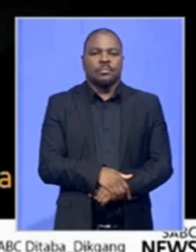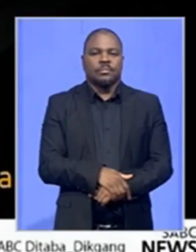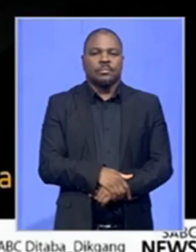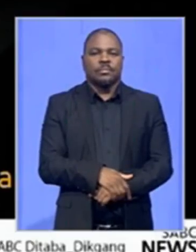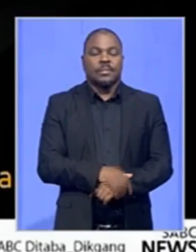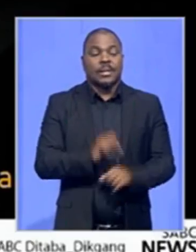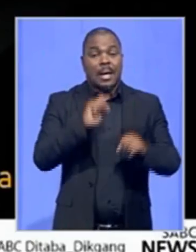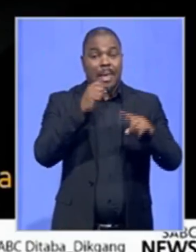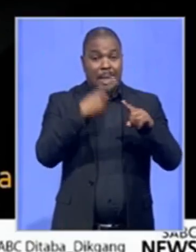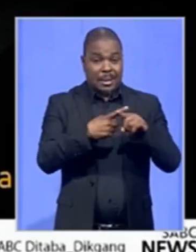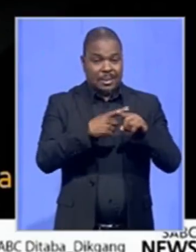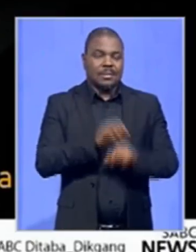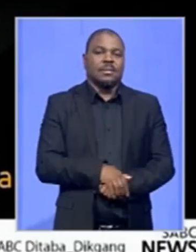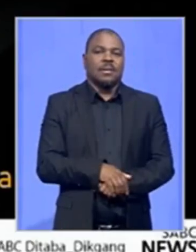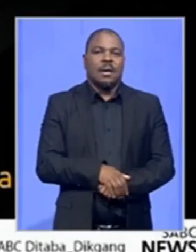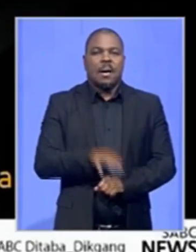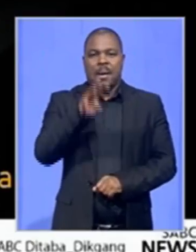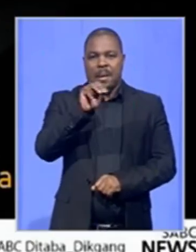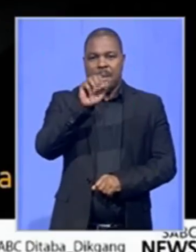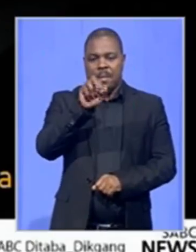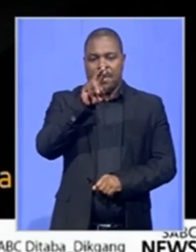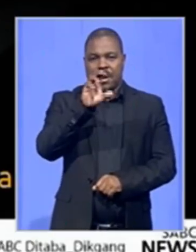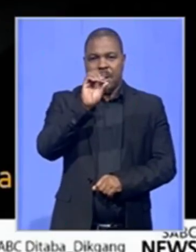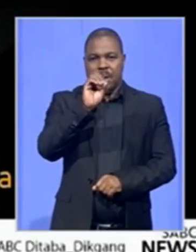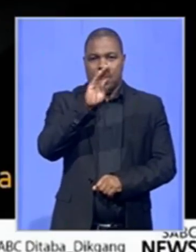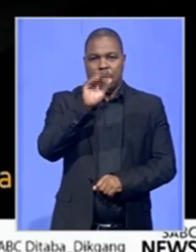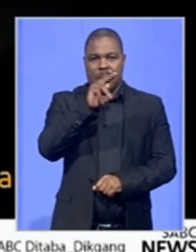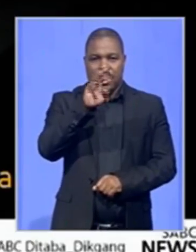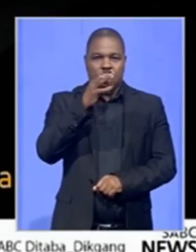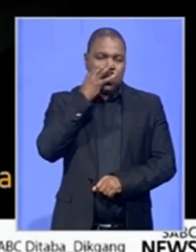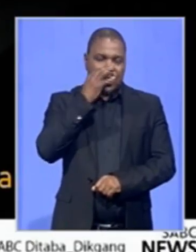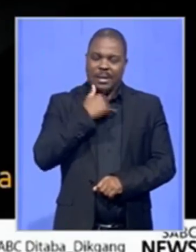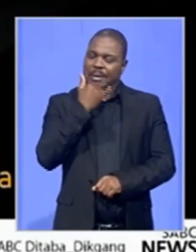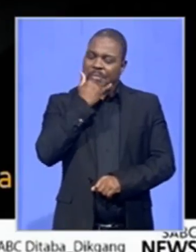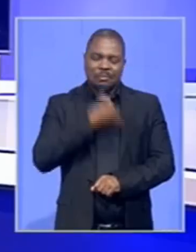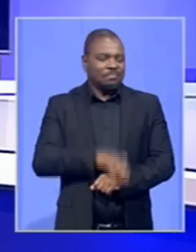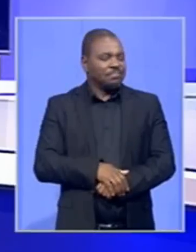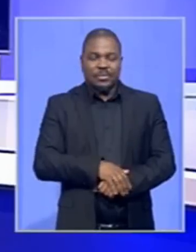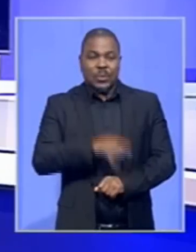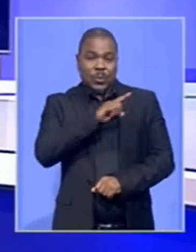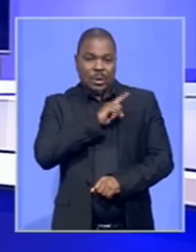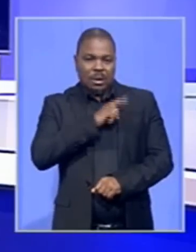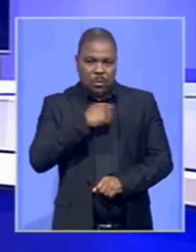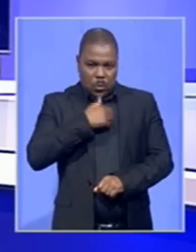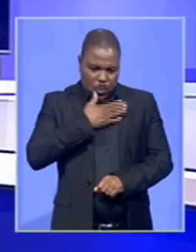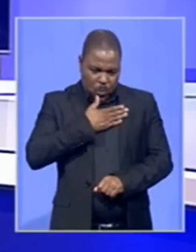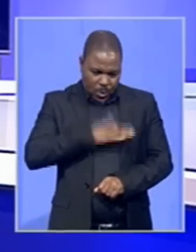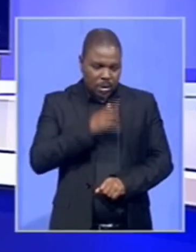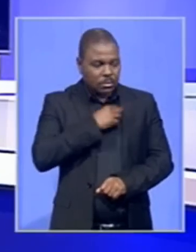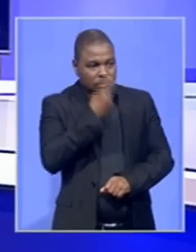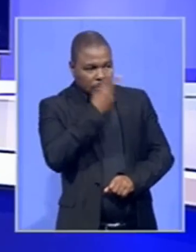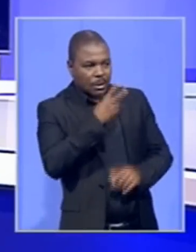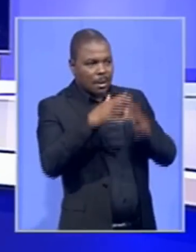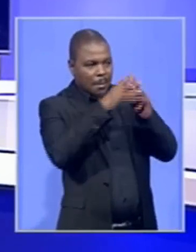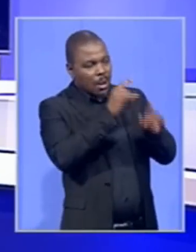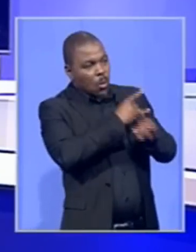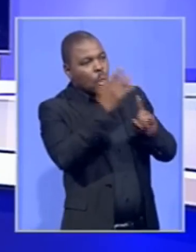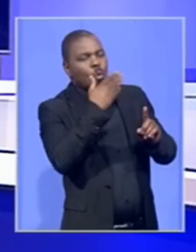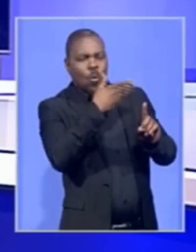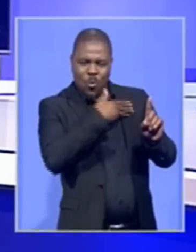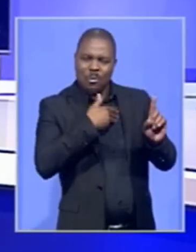Letlakaleng la X, Michael Marobane o re ga ka thaba gobane le rena re rata go bona moetapele wa mosadi ka